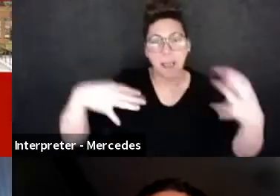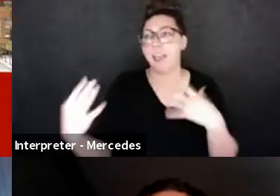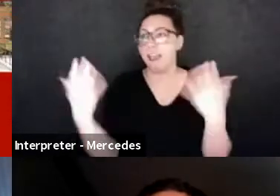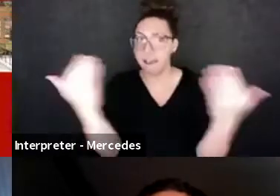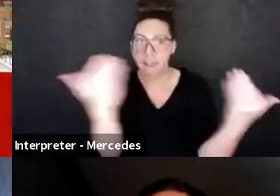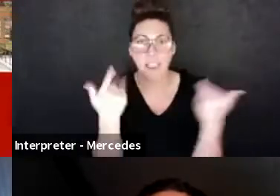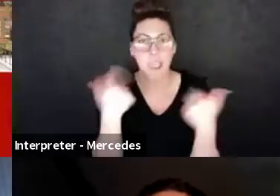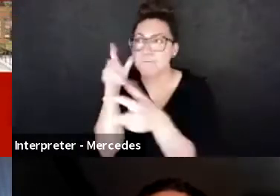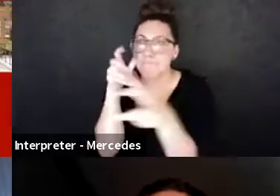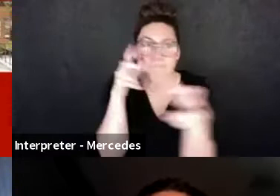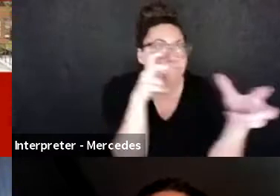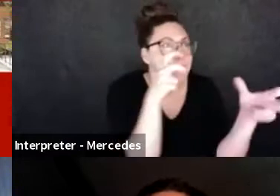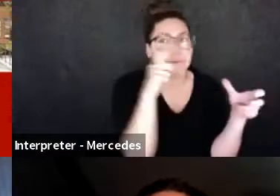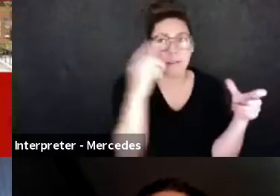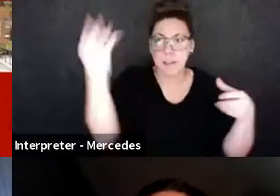that into